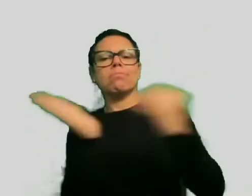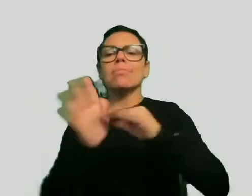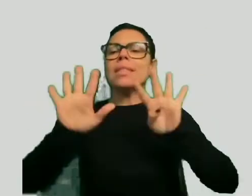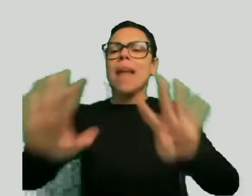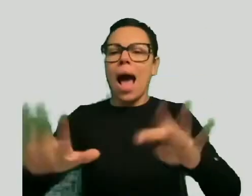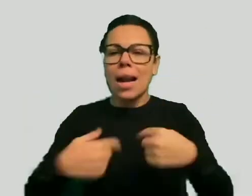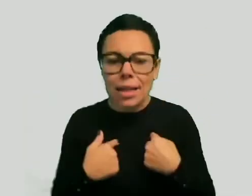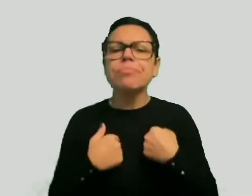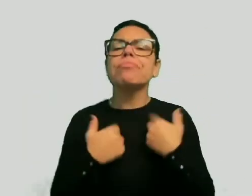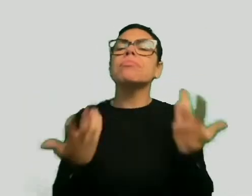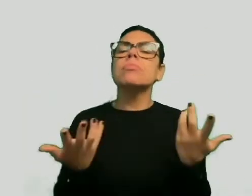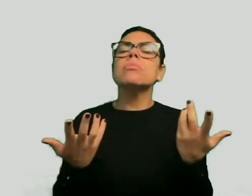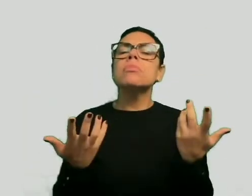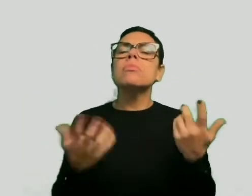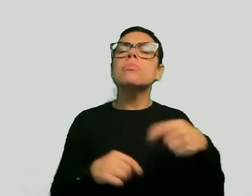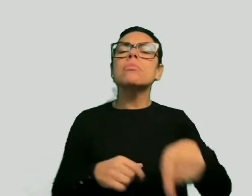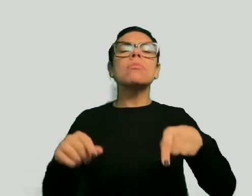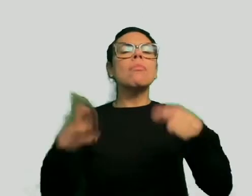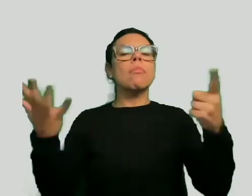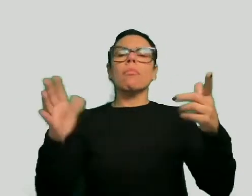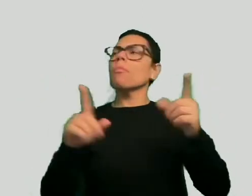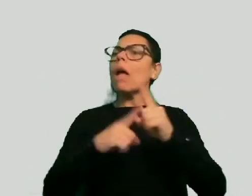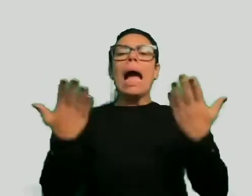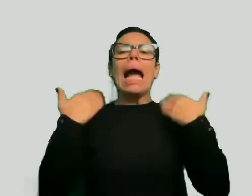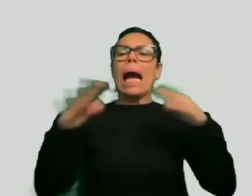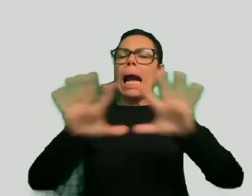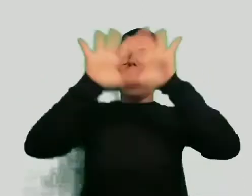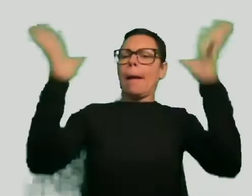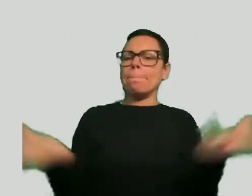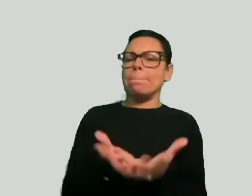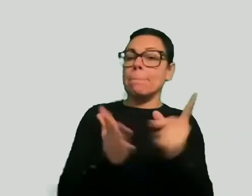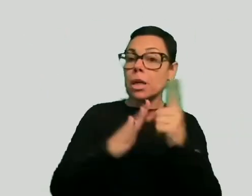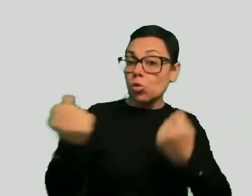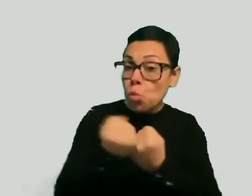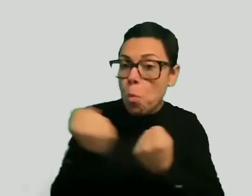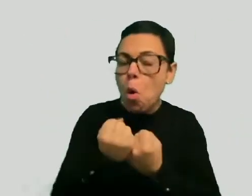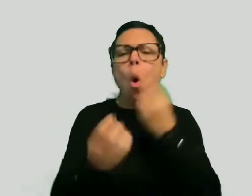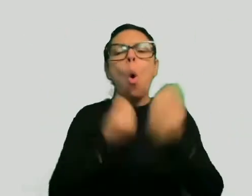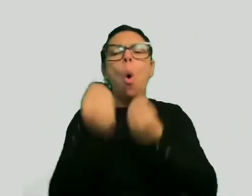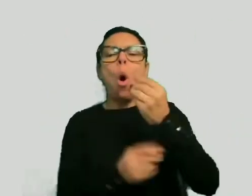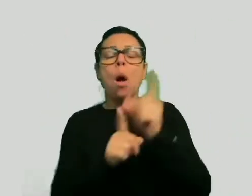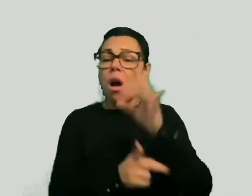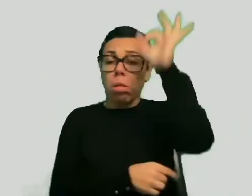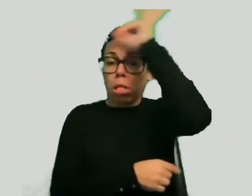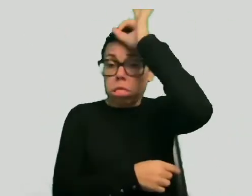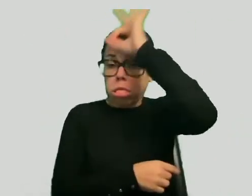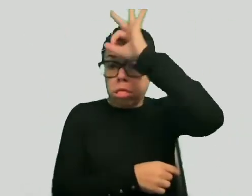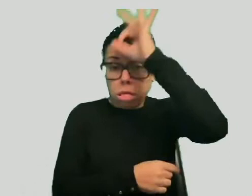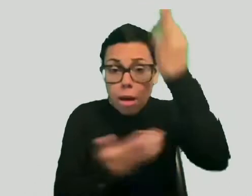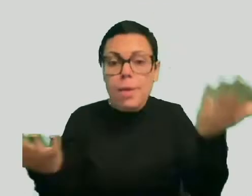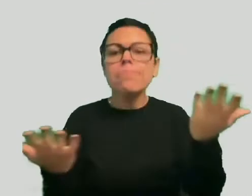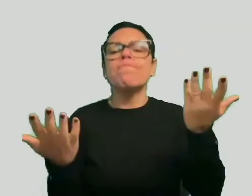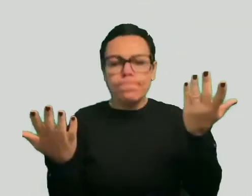Environmentally sustainable public procurement. Ooh, some people have no clue, and some people have some. But when we go to gender-responsible